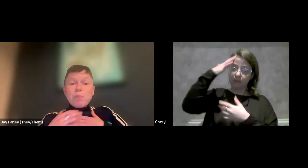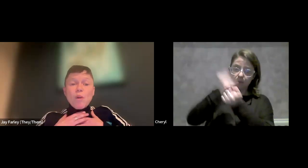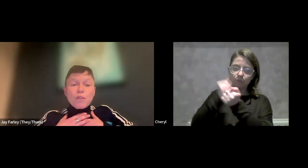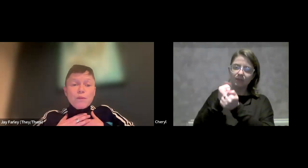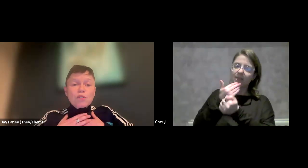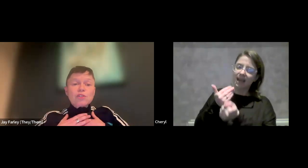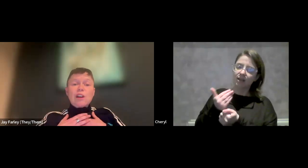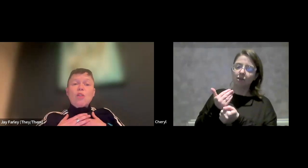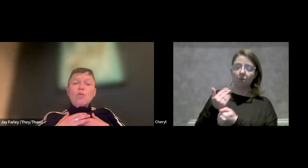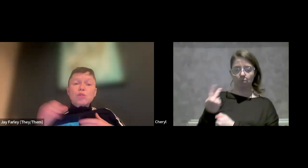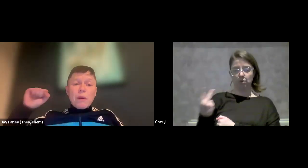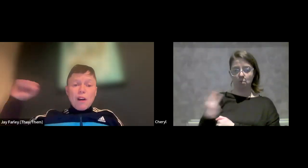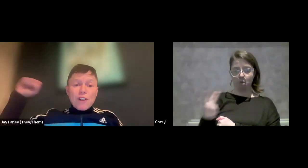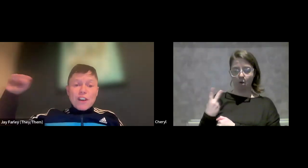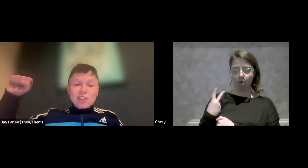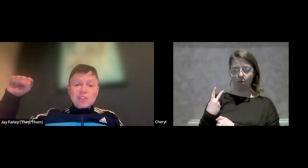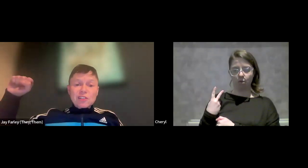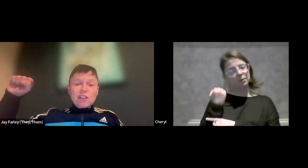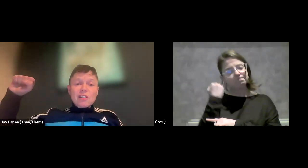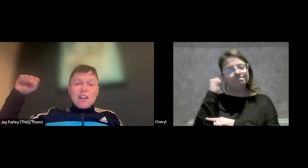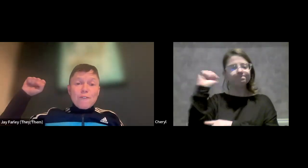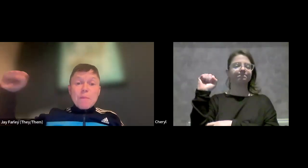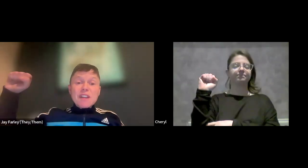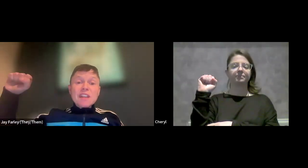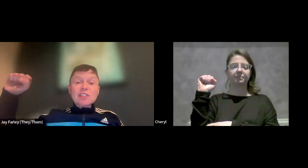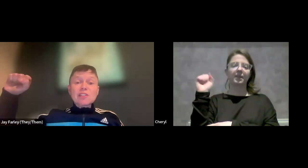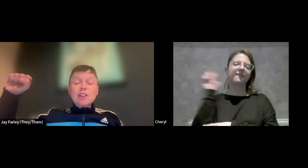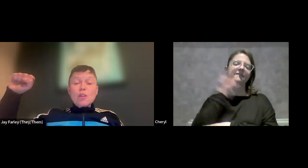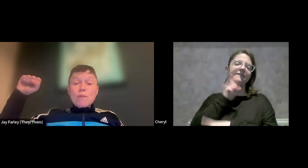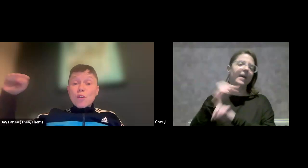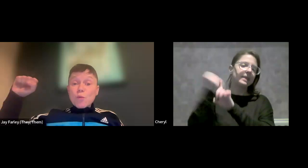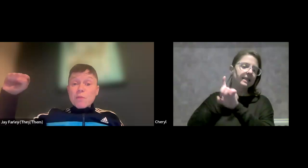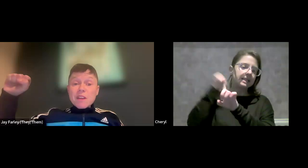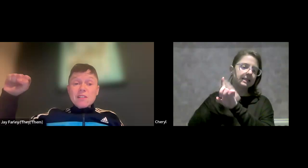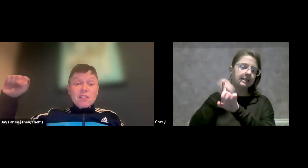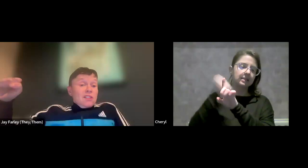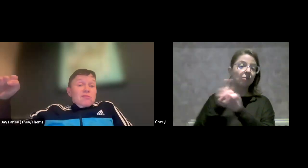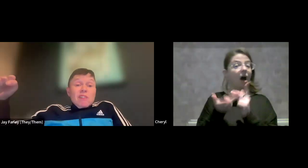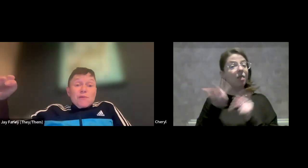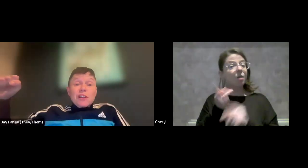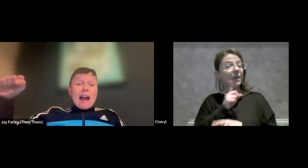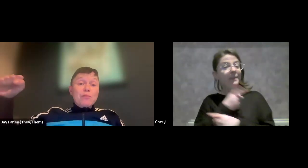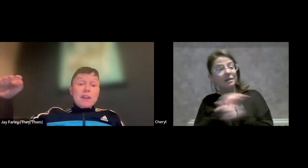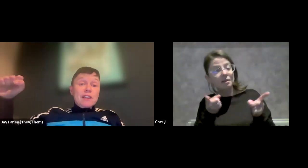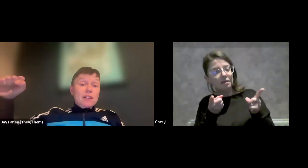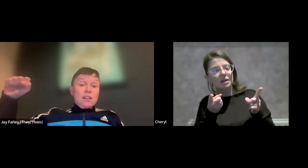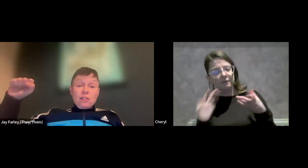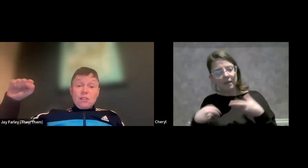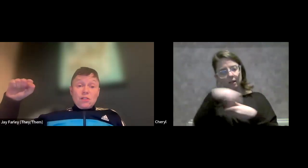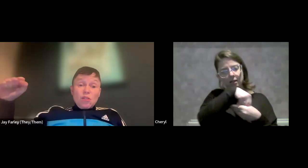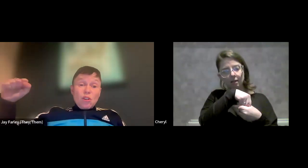But it's both of us that hold up our fist, a feminist, with other women, if they'll have